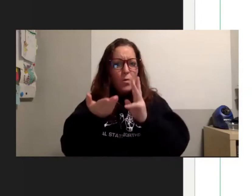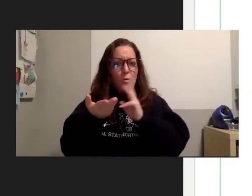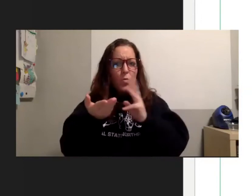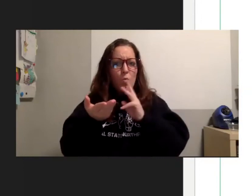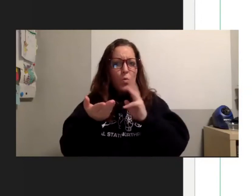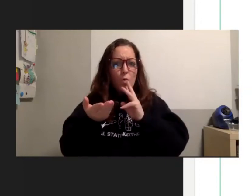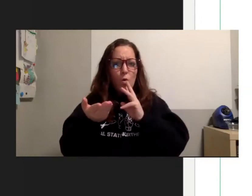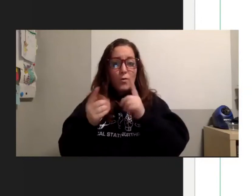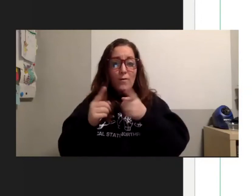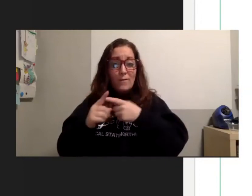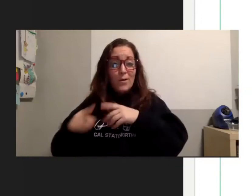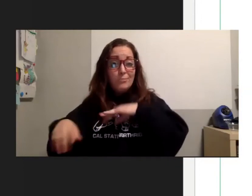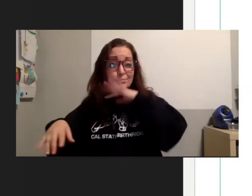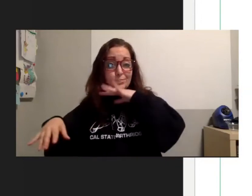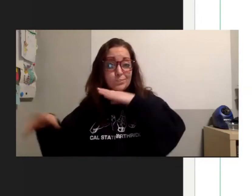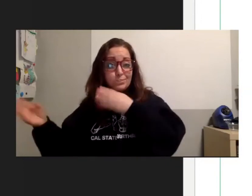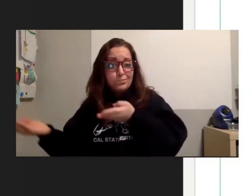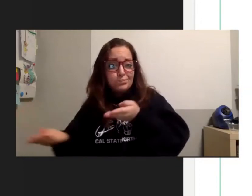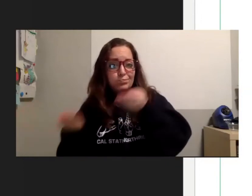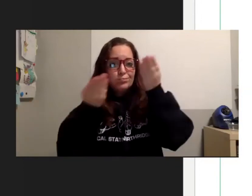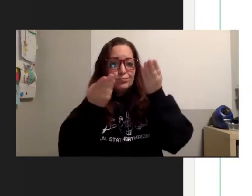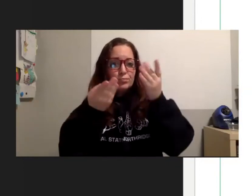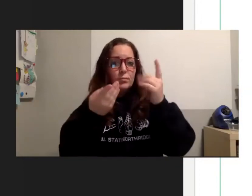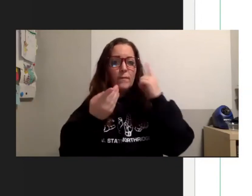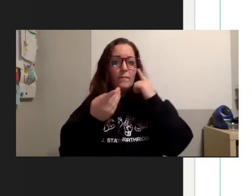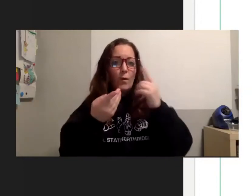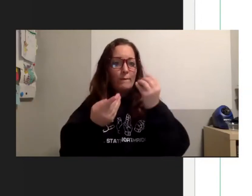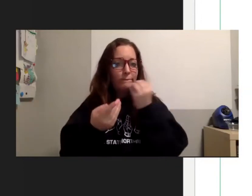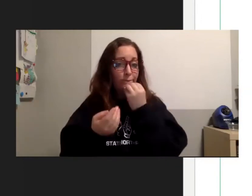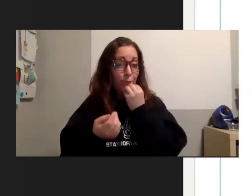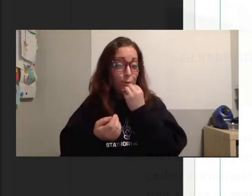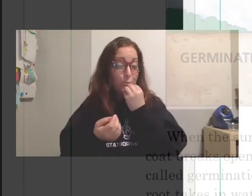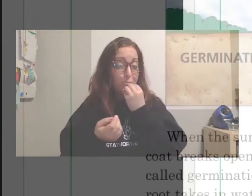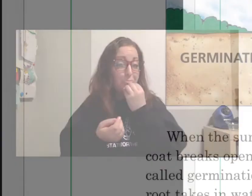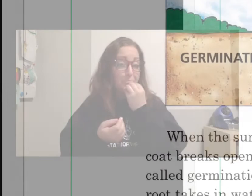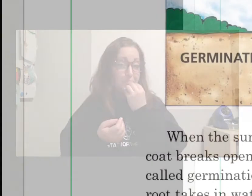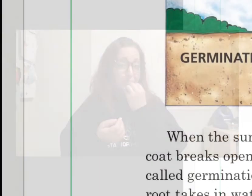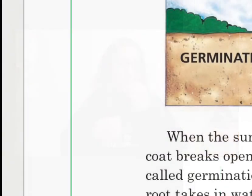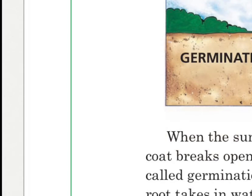and minerals from the soil for food.